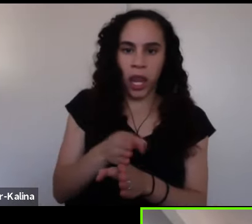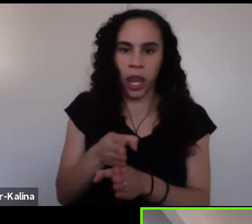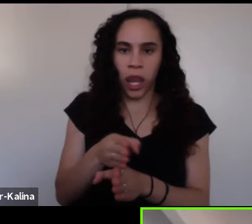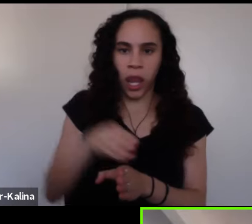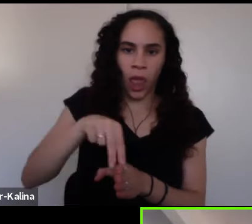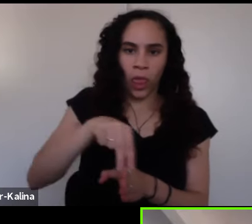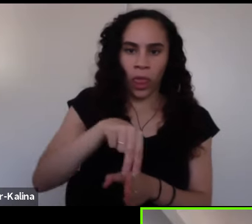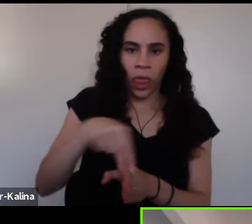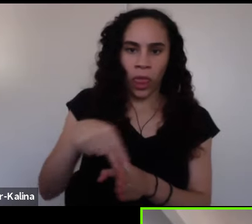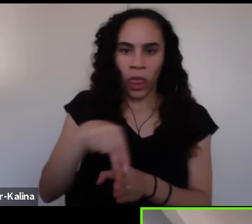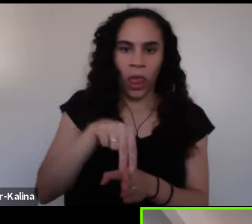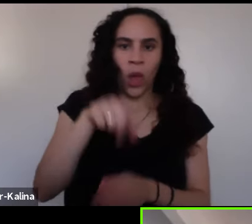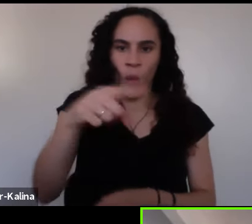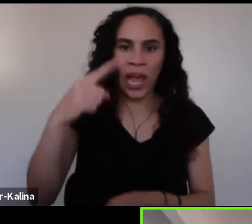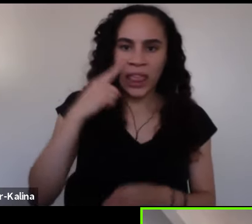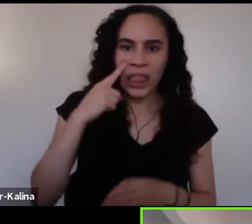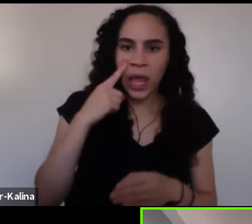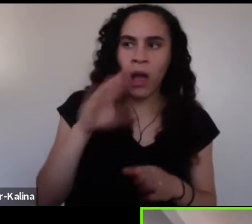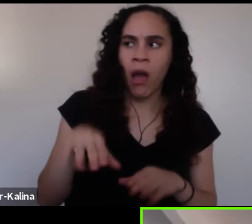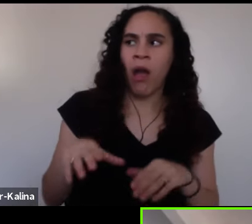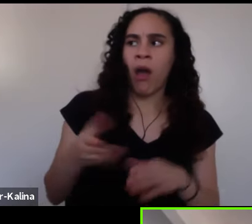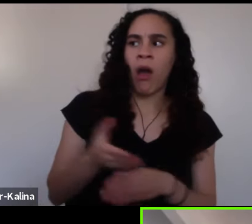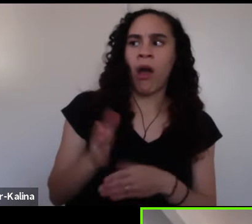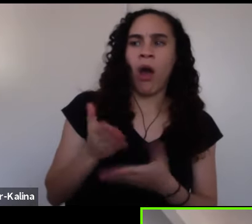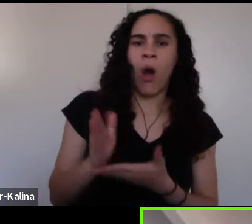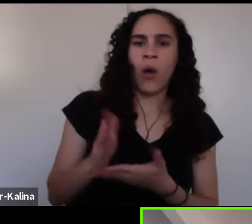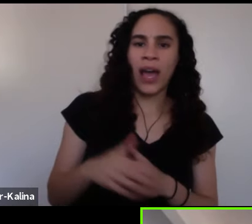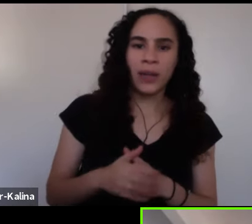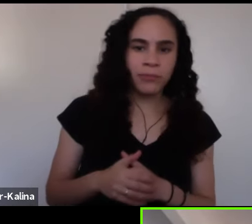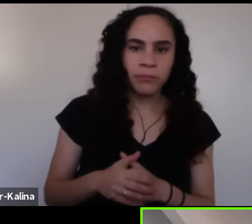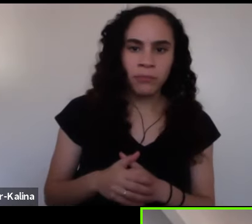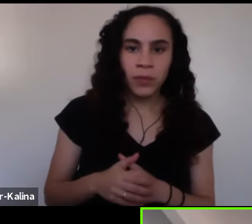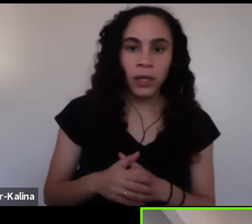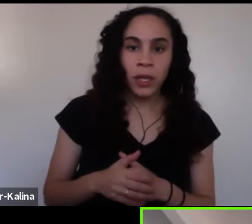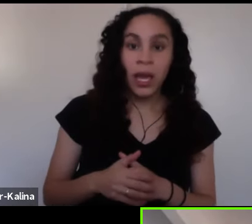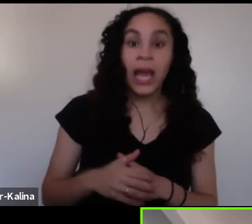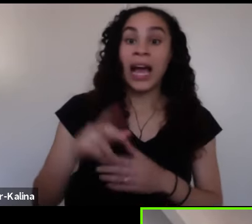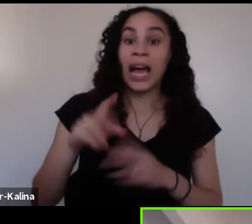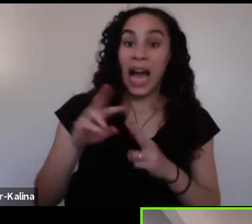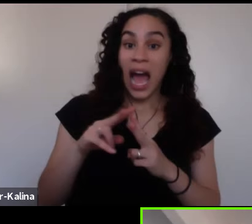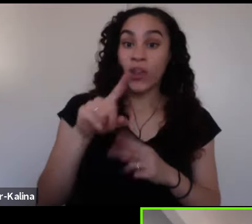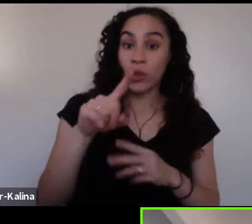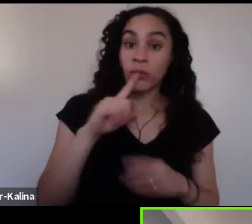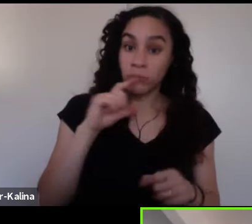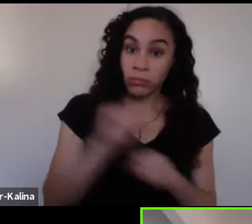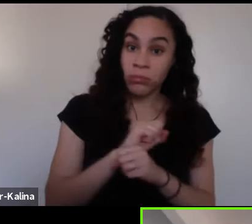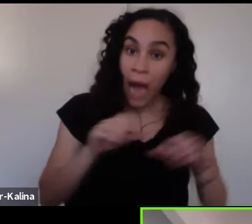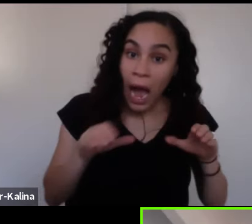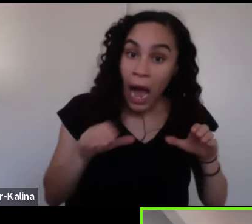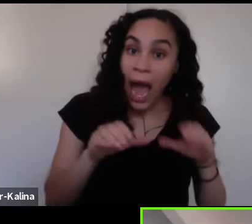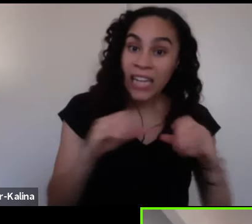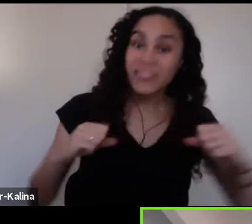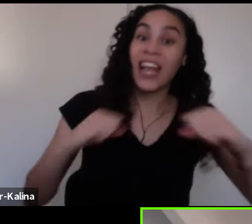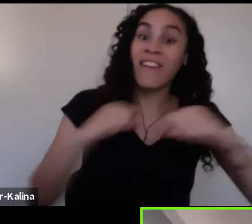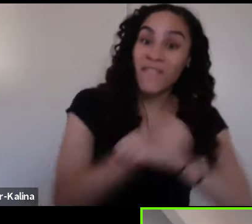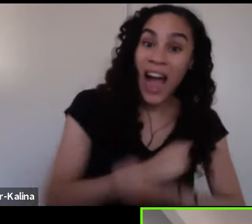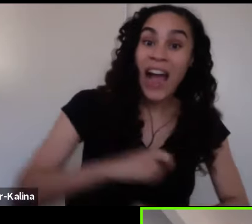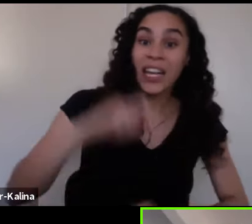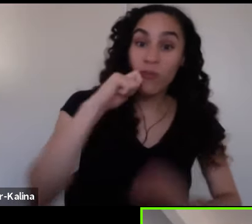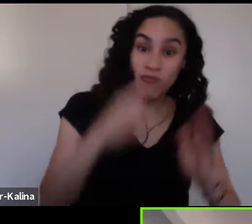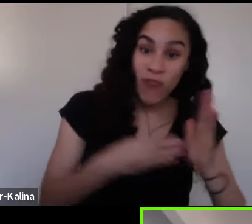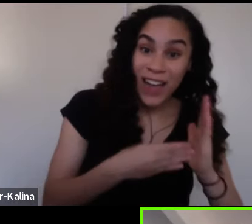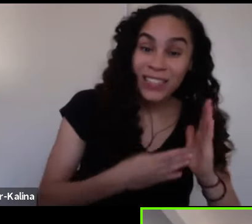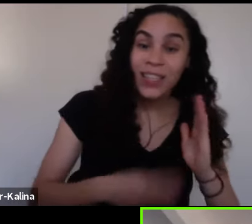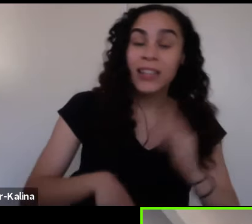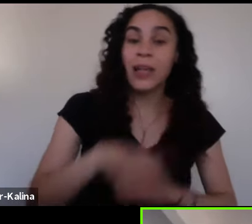and think that things are okay, because either you're actively fighting against racism, against bias, against all